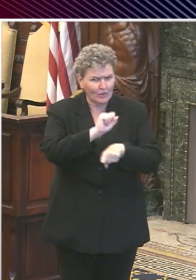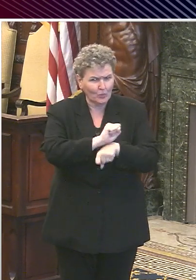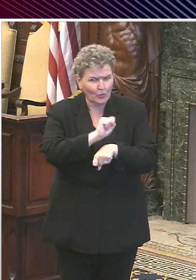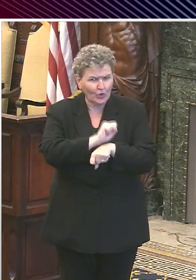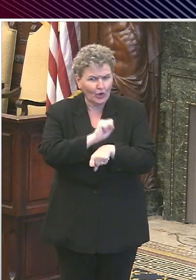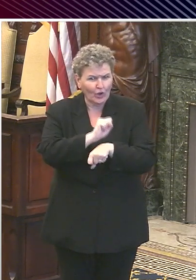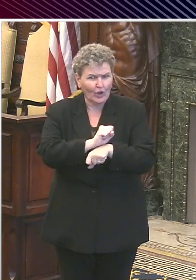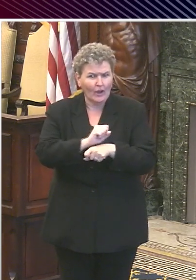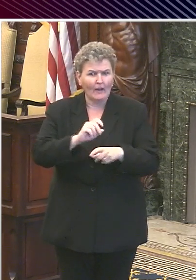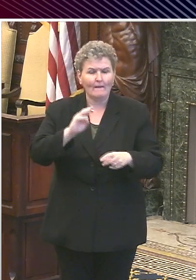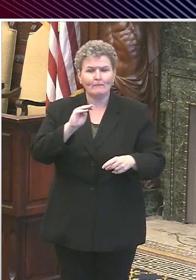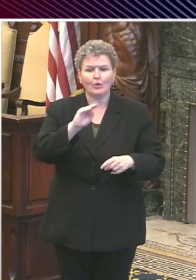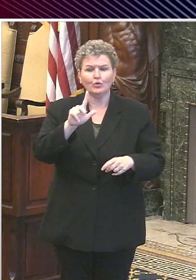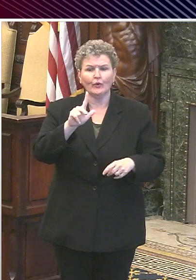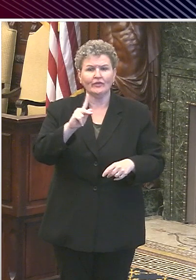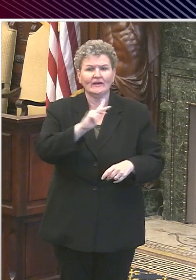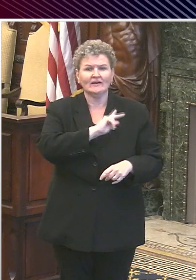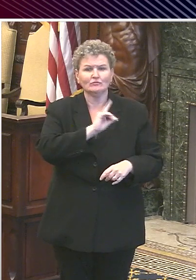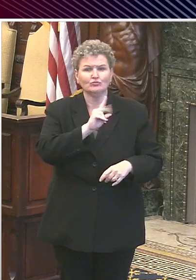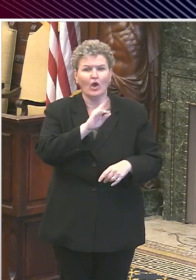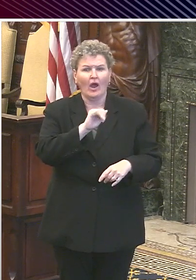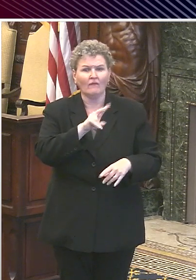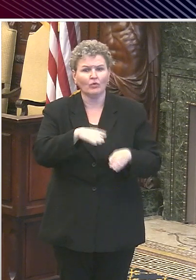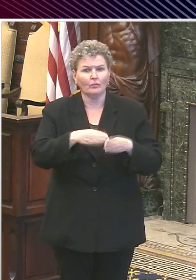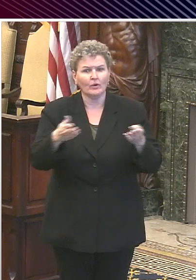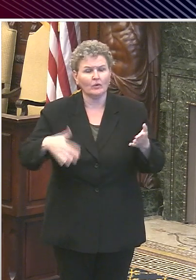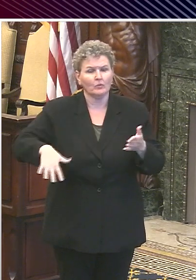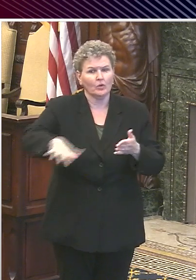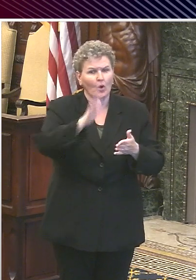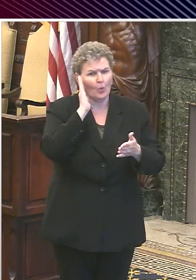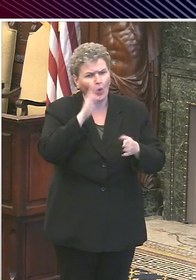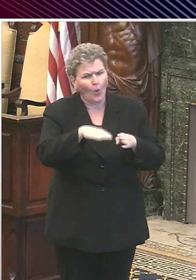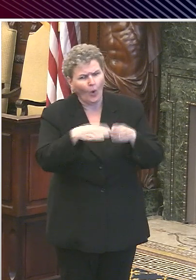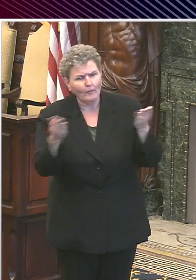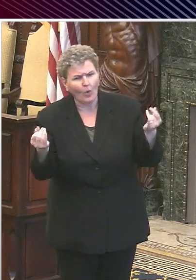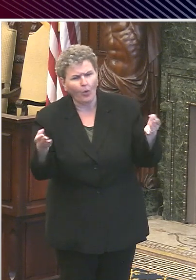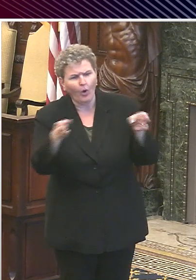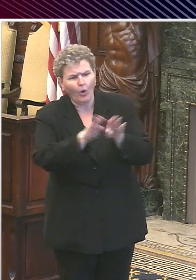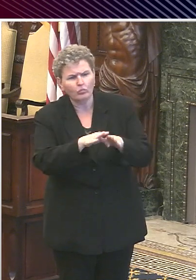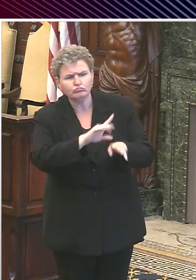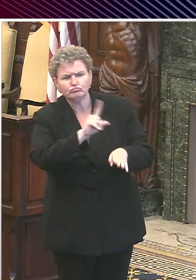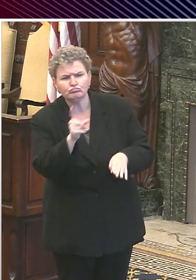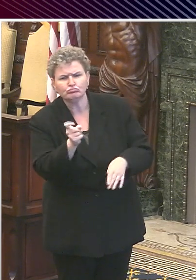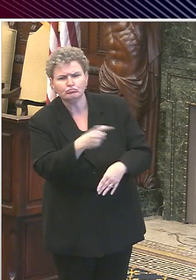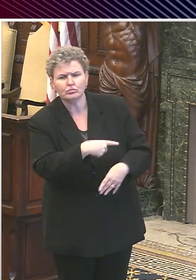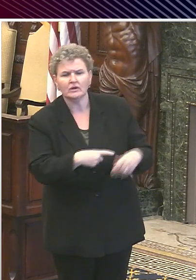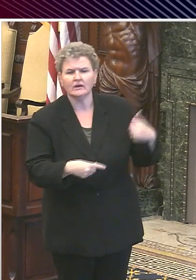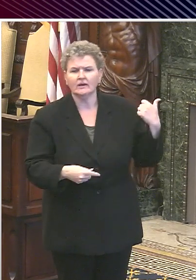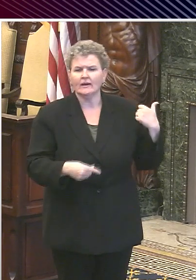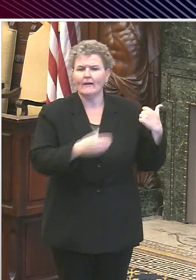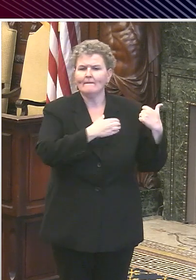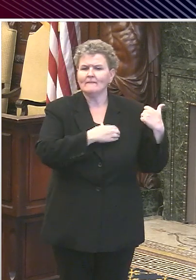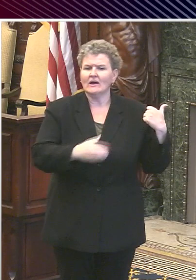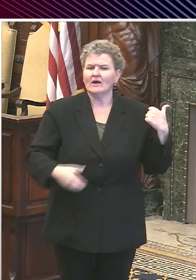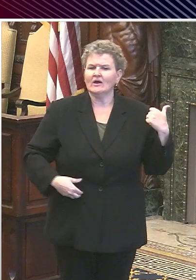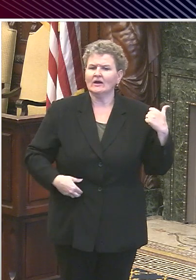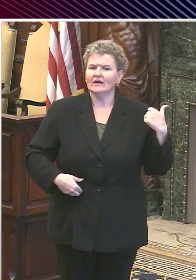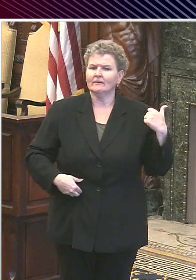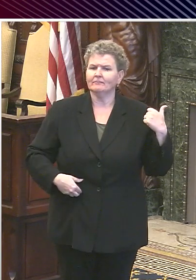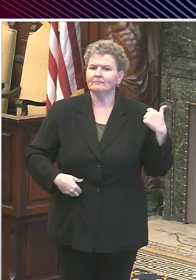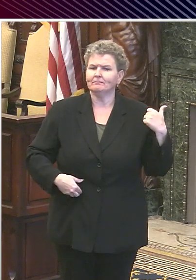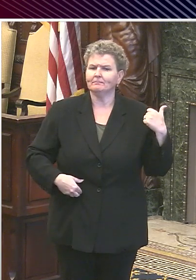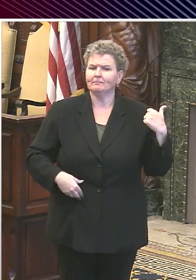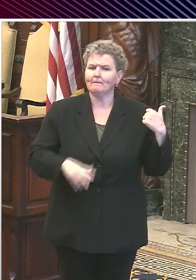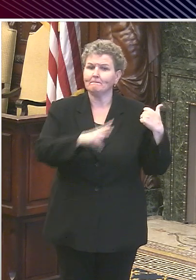that anywhere in sort of the COVID-19 planning? It may be in conversation between departments. It's not risen to